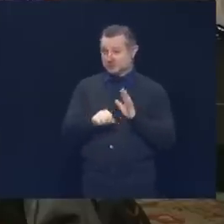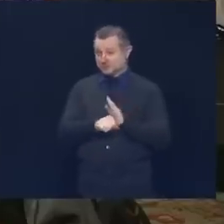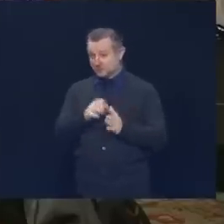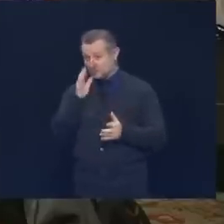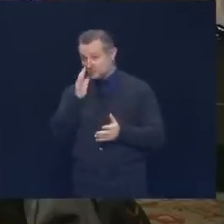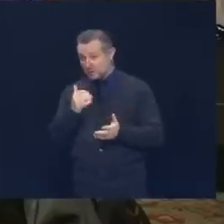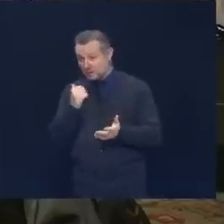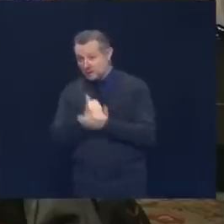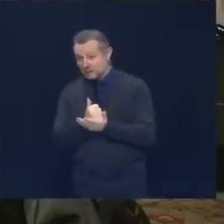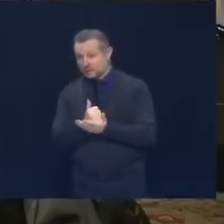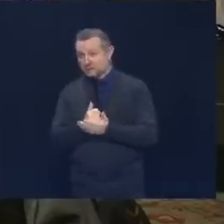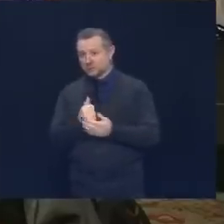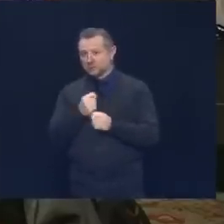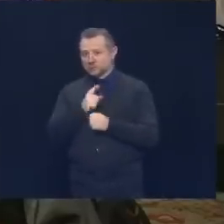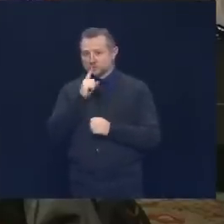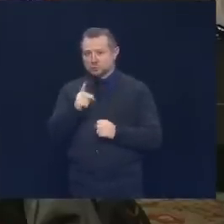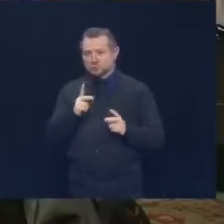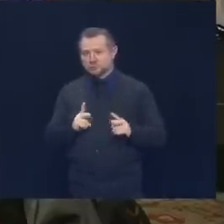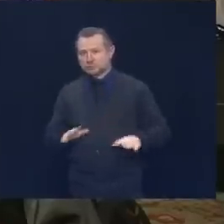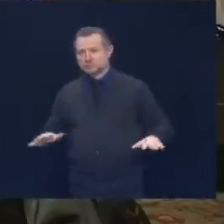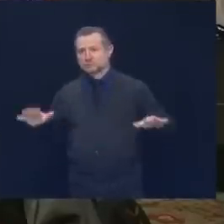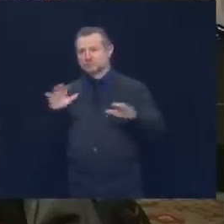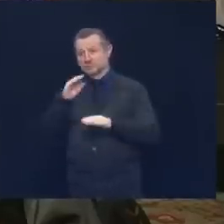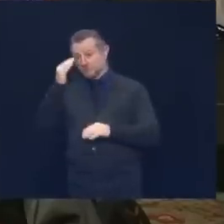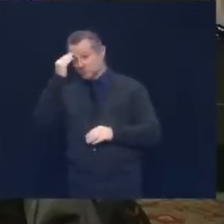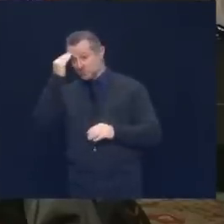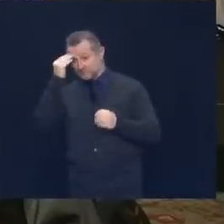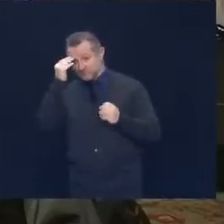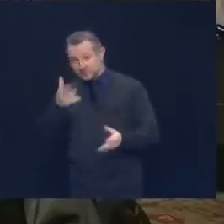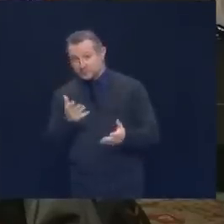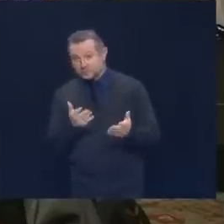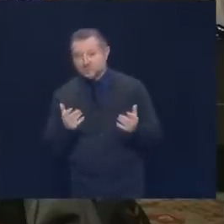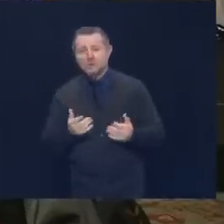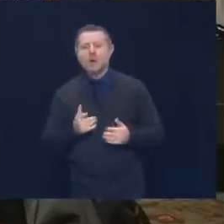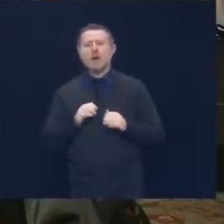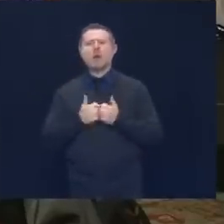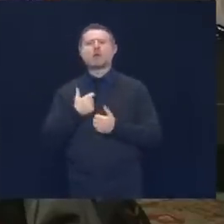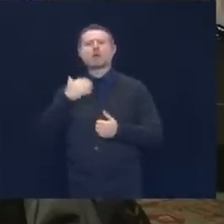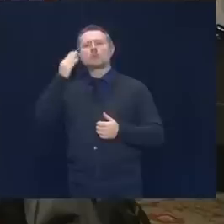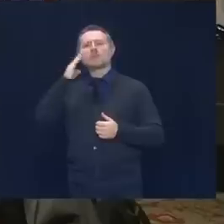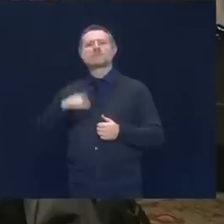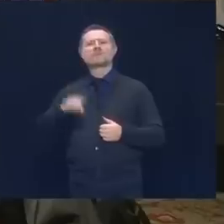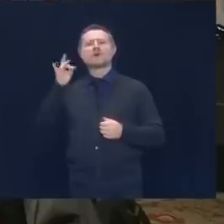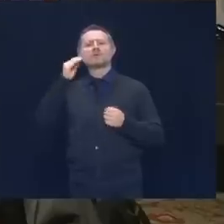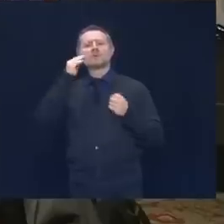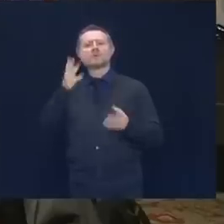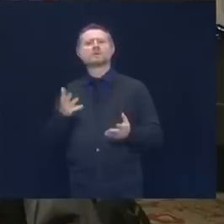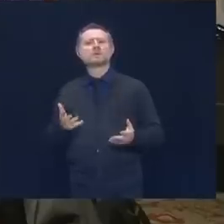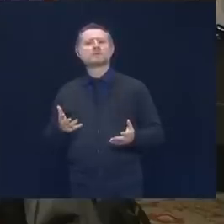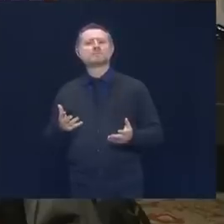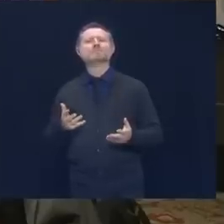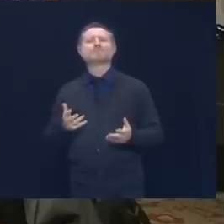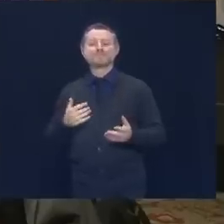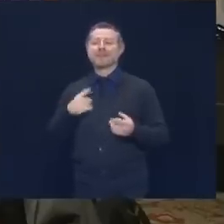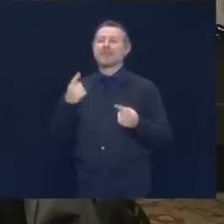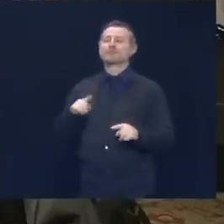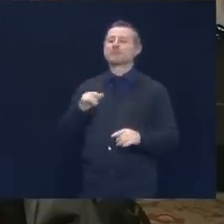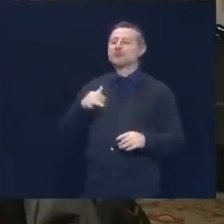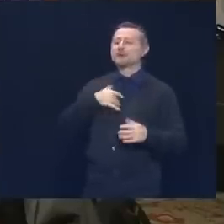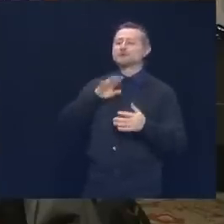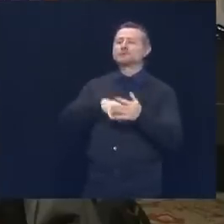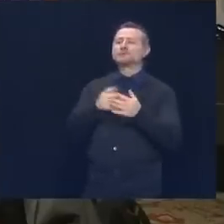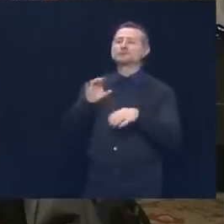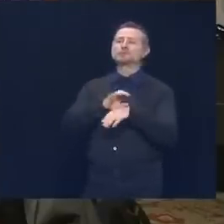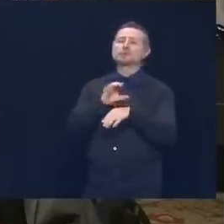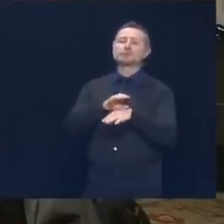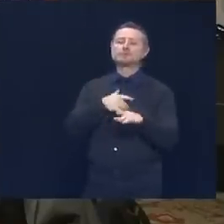and make sure the public in New York knows that information? I mean, I only know it'd be through scrolling through an Excel spreadsheet, and I think the